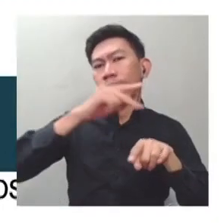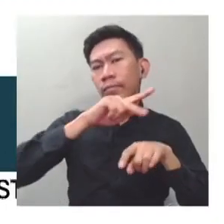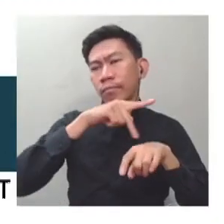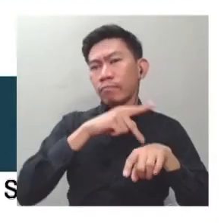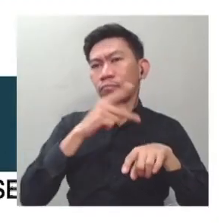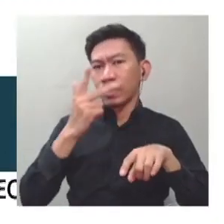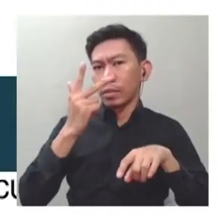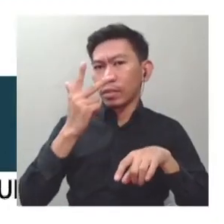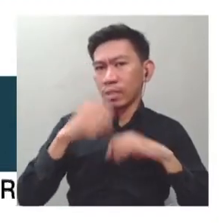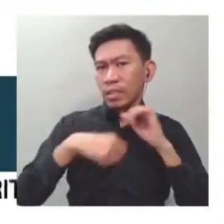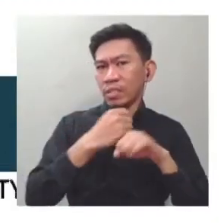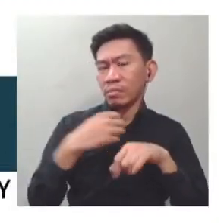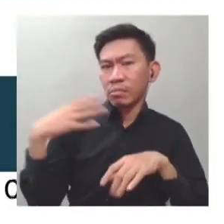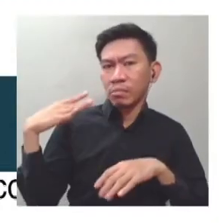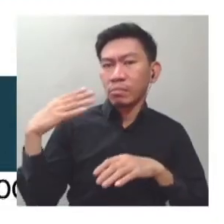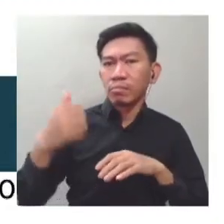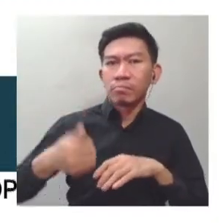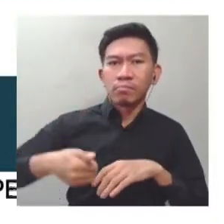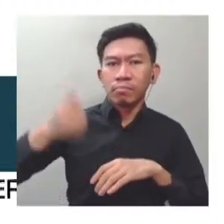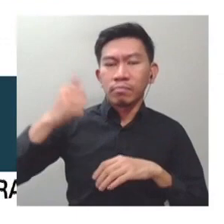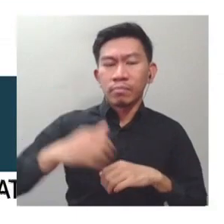It will supplement,